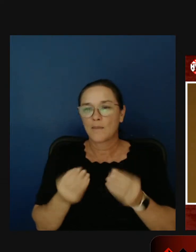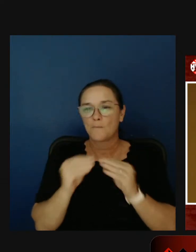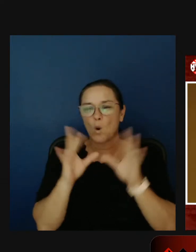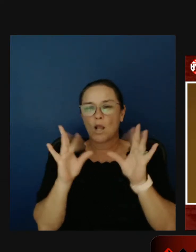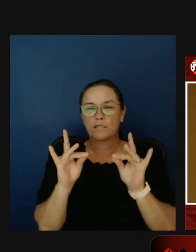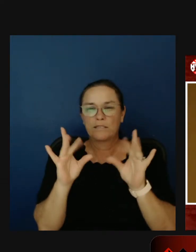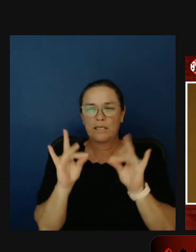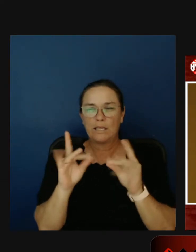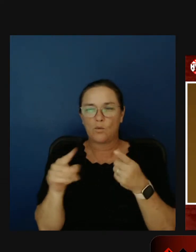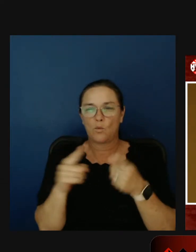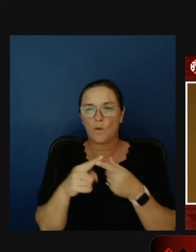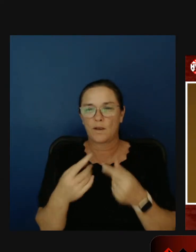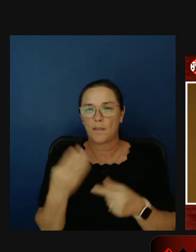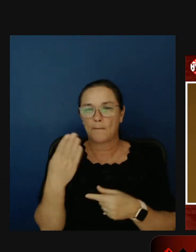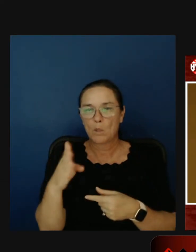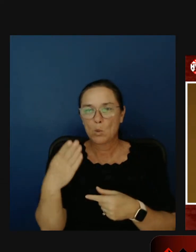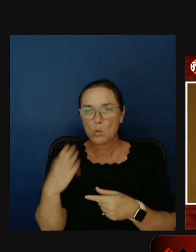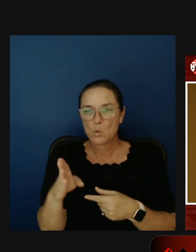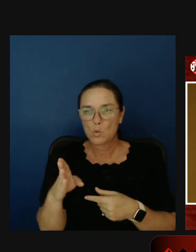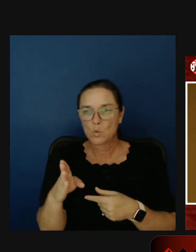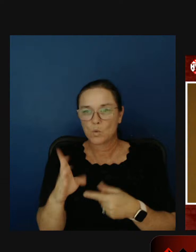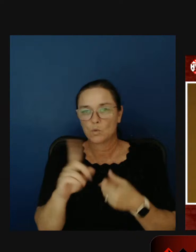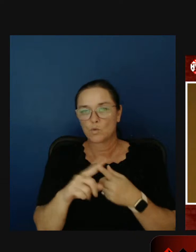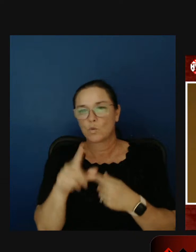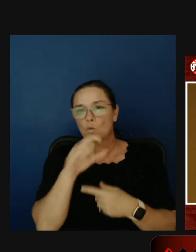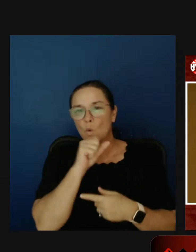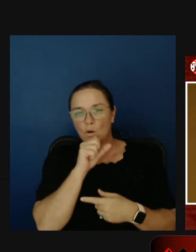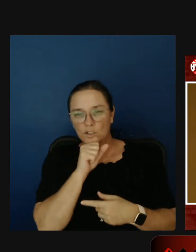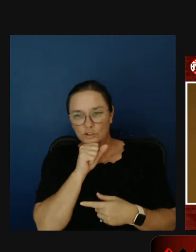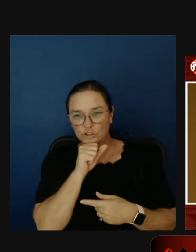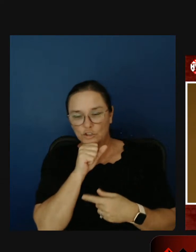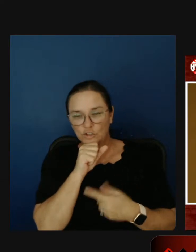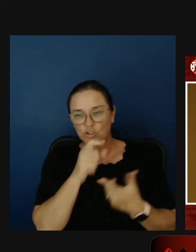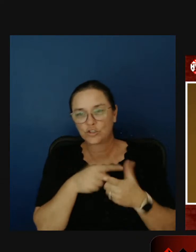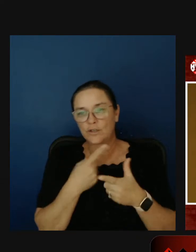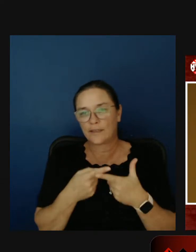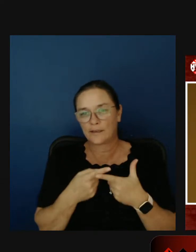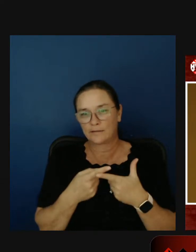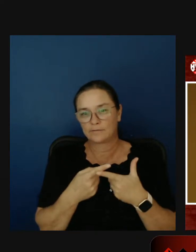blues, into the oranges, and then